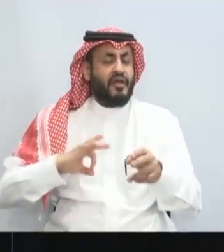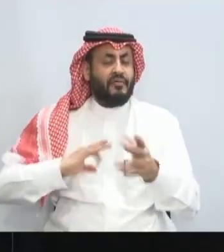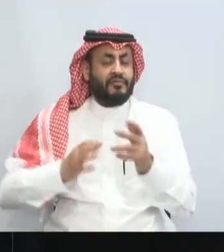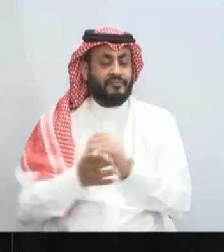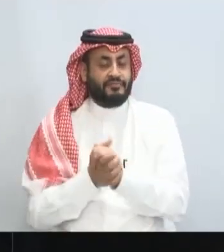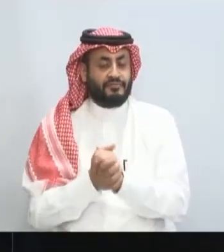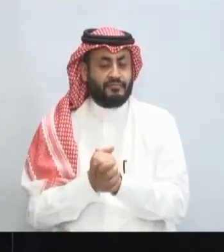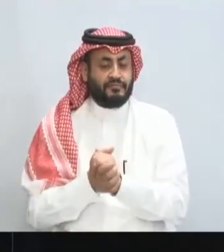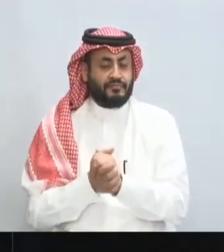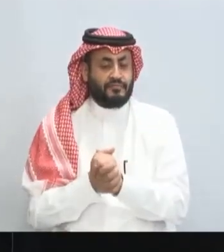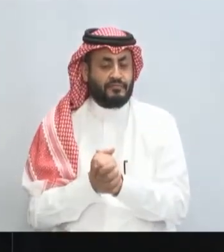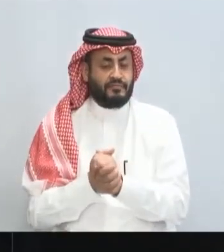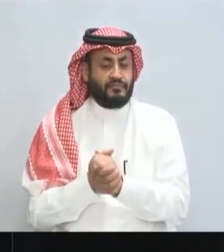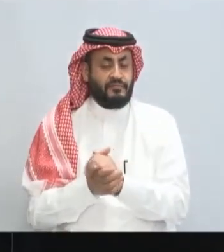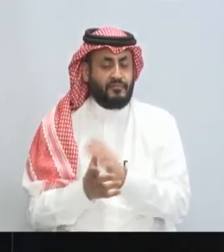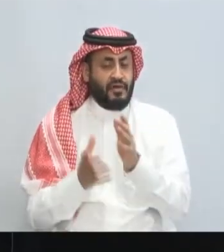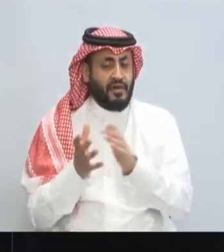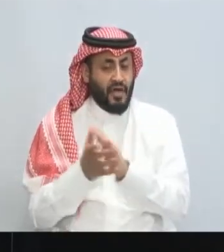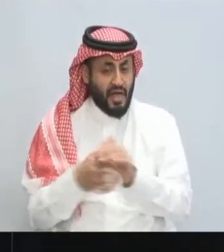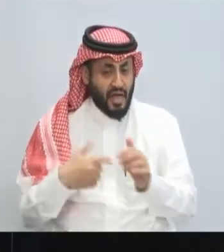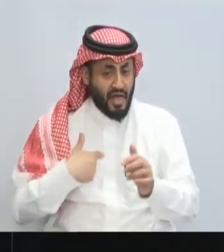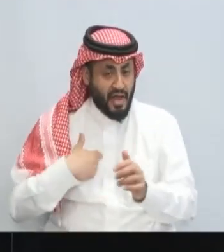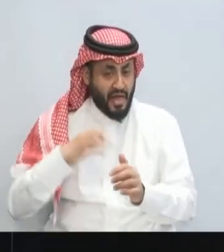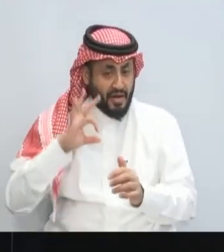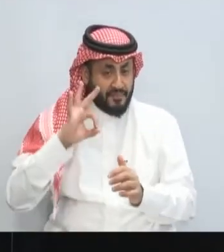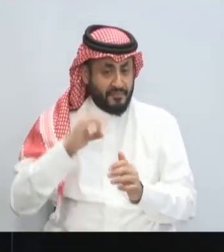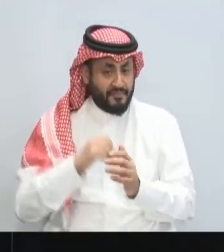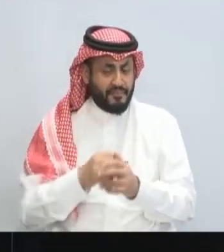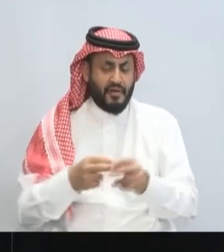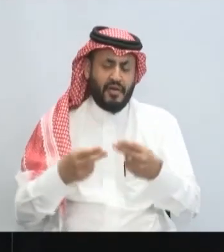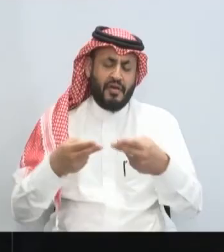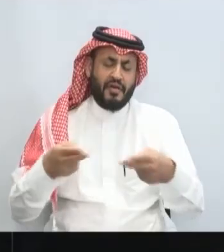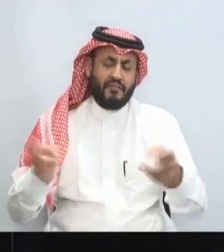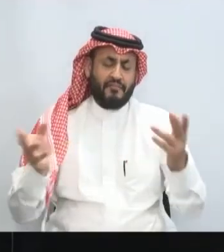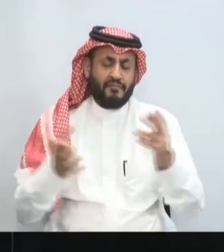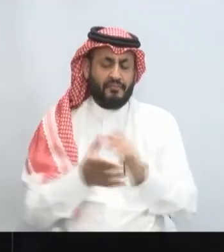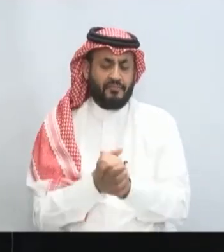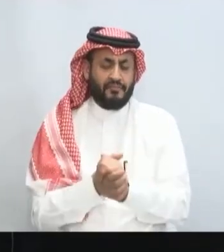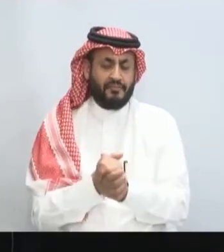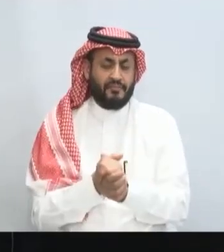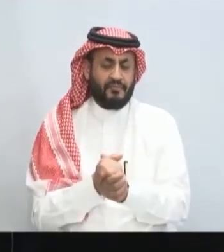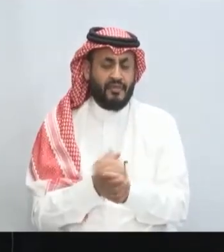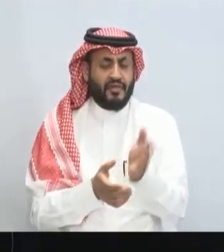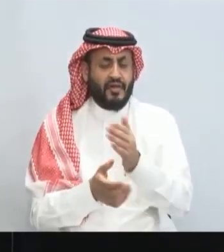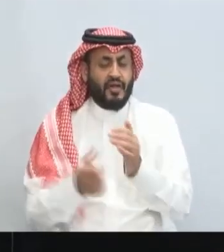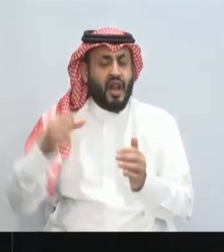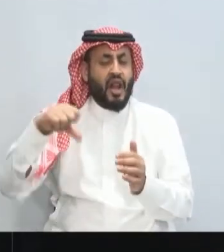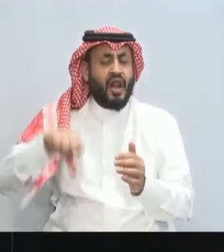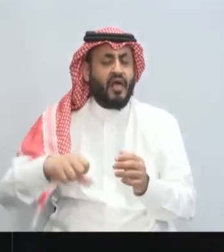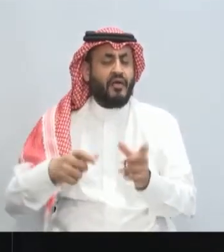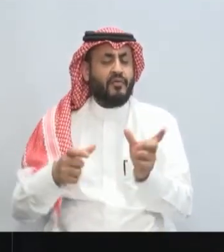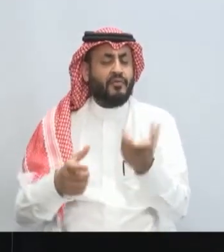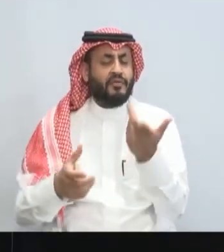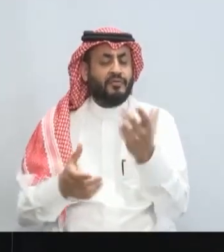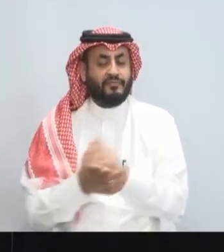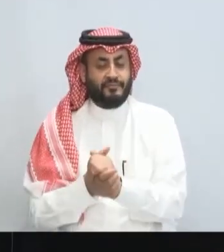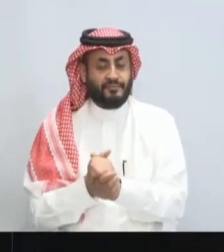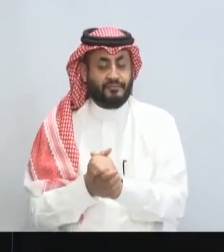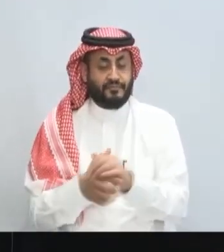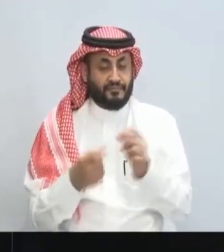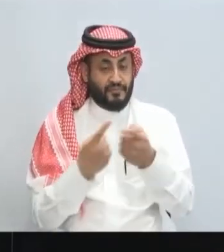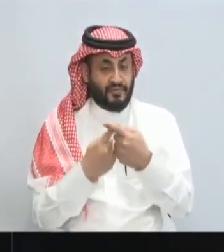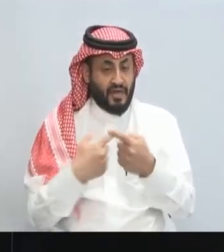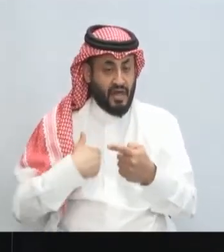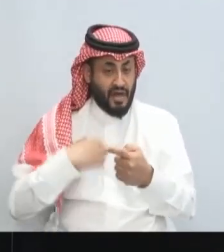Say, I like and I don't like. I